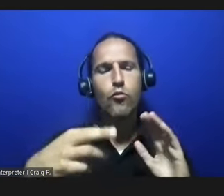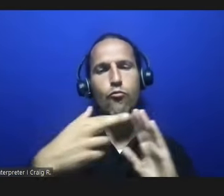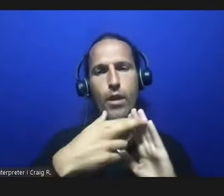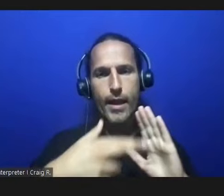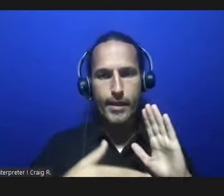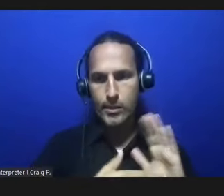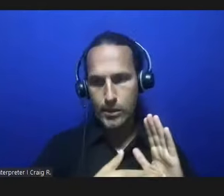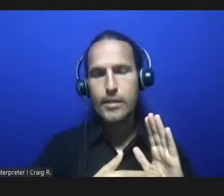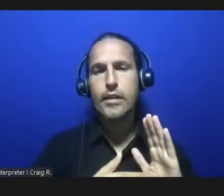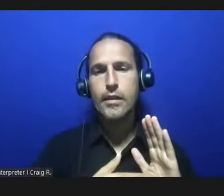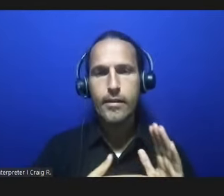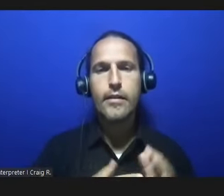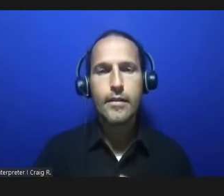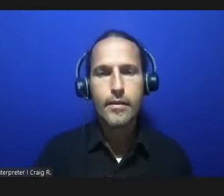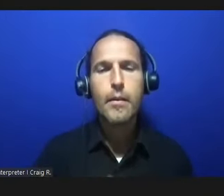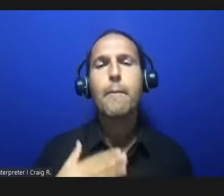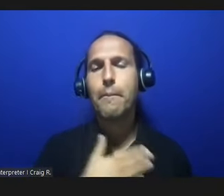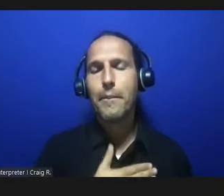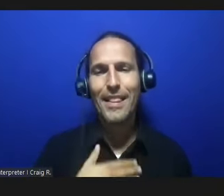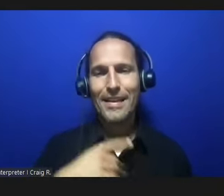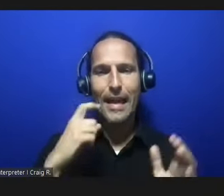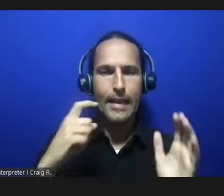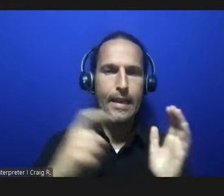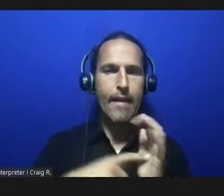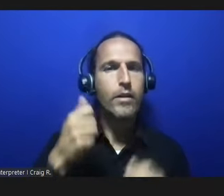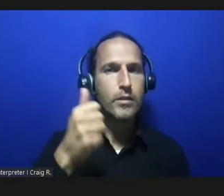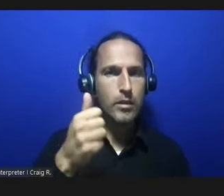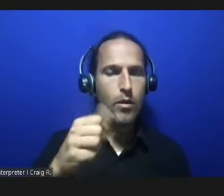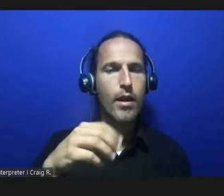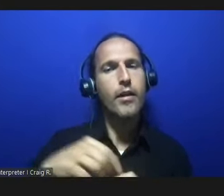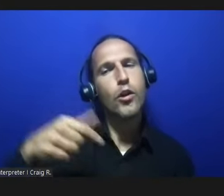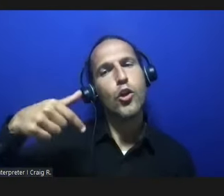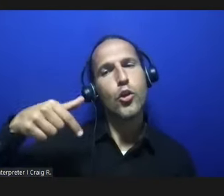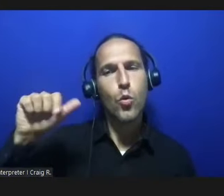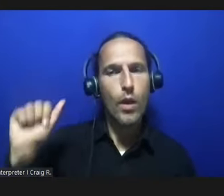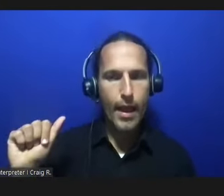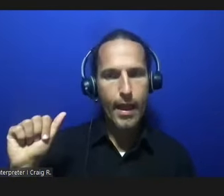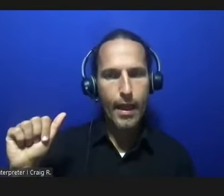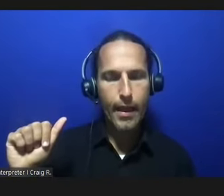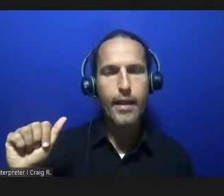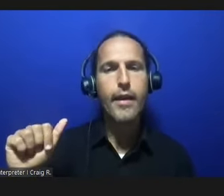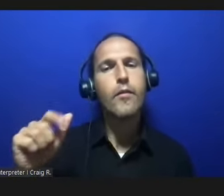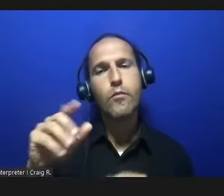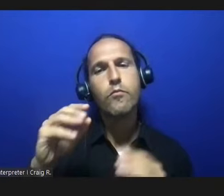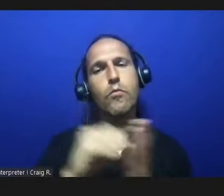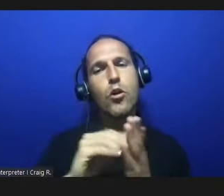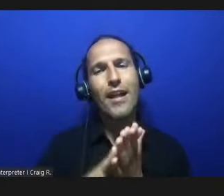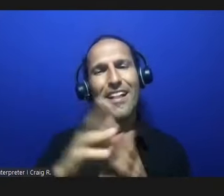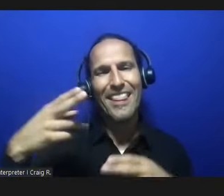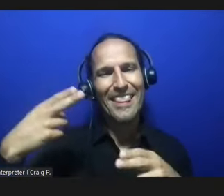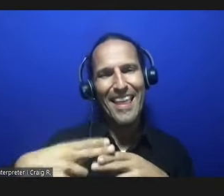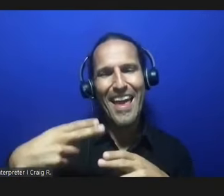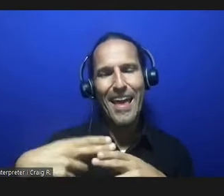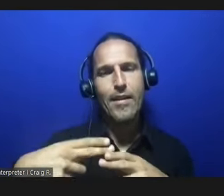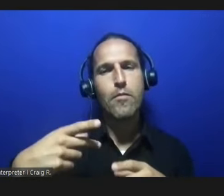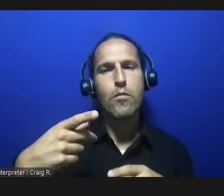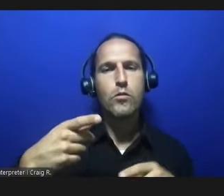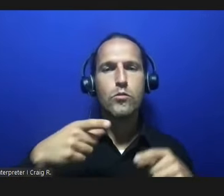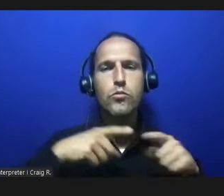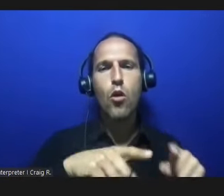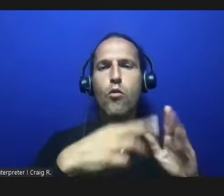you signed up to speak, please identify yourself in the Q&A function with the name you used when you signed